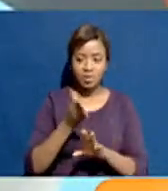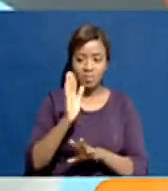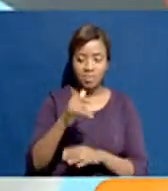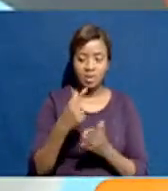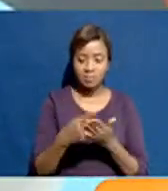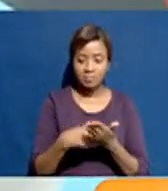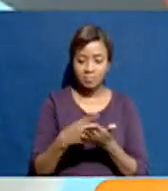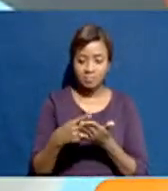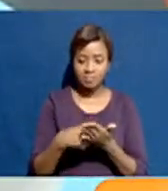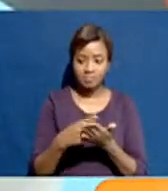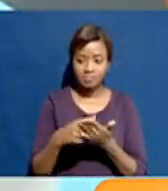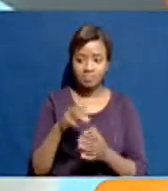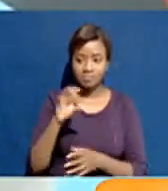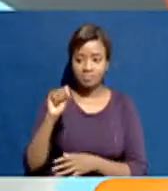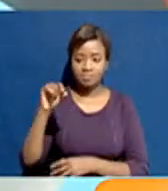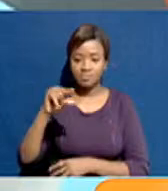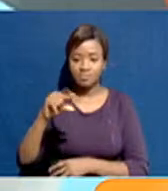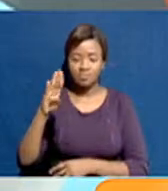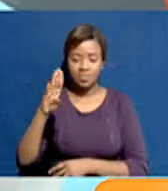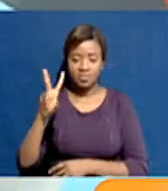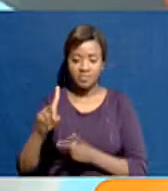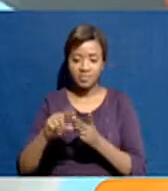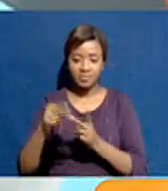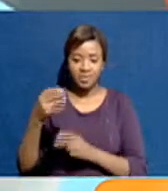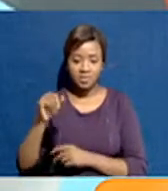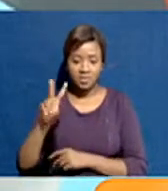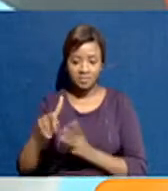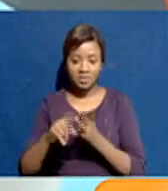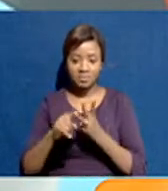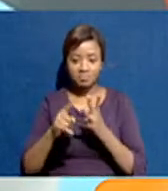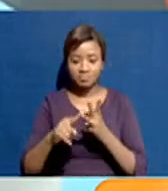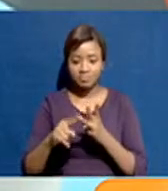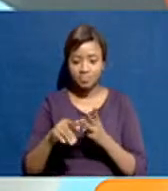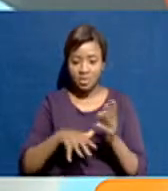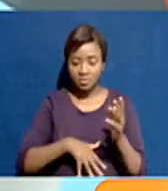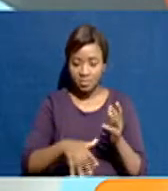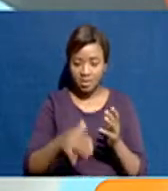about SGBV because it's a triple threat, like we mentioned. We'll stay tuned. Keep